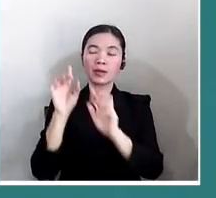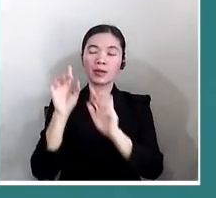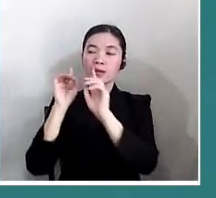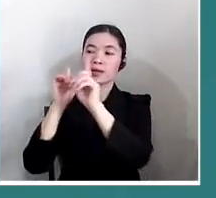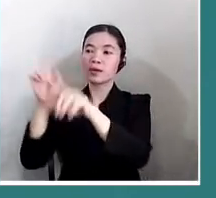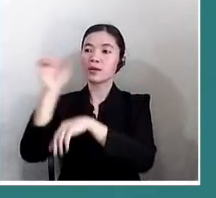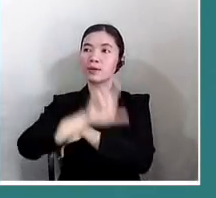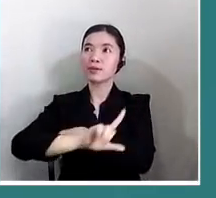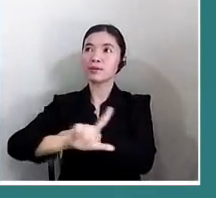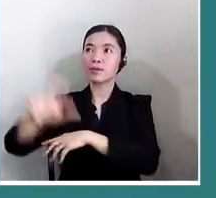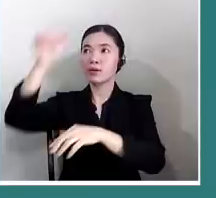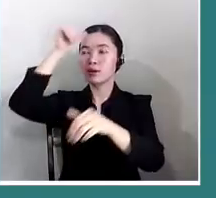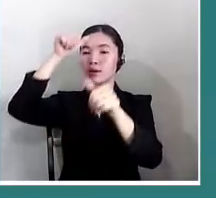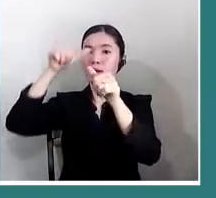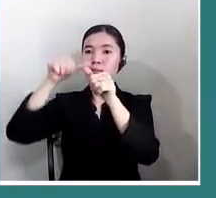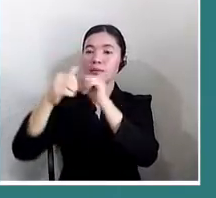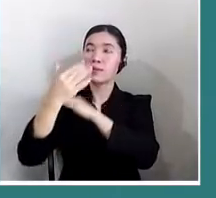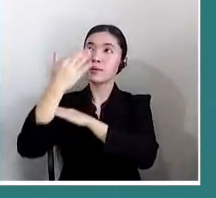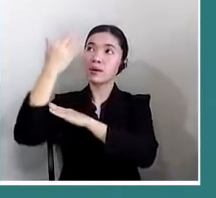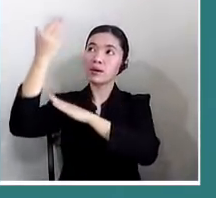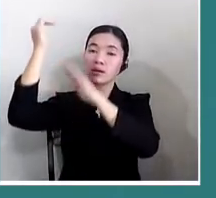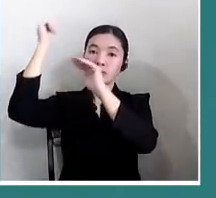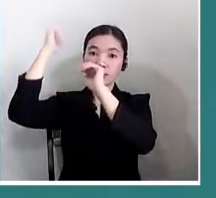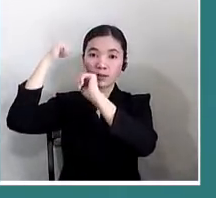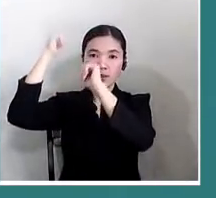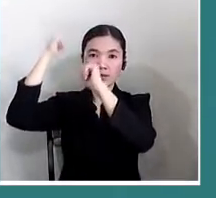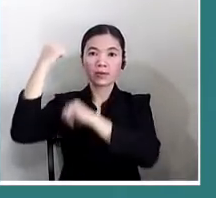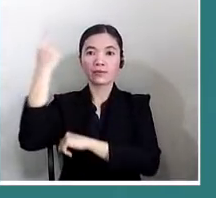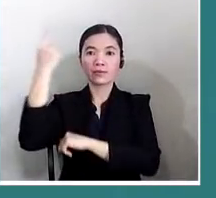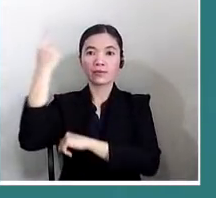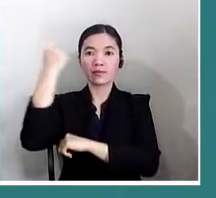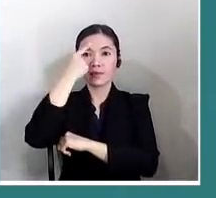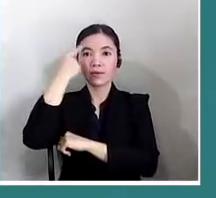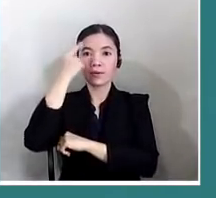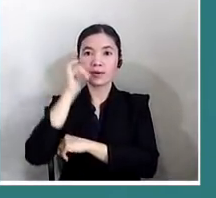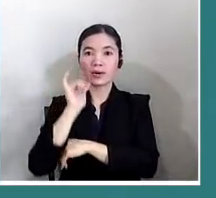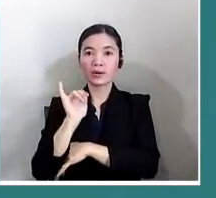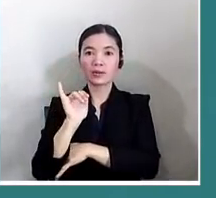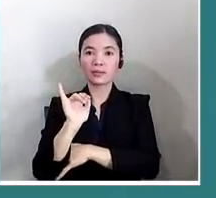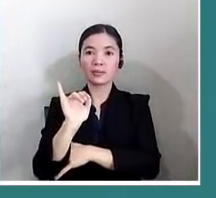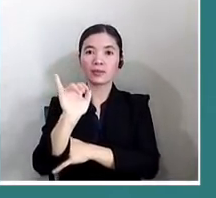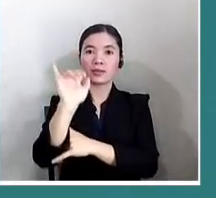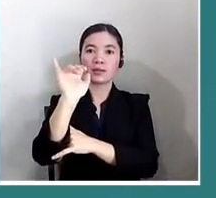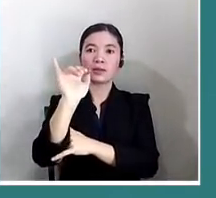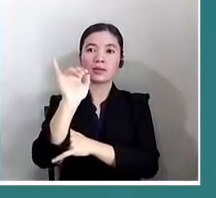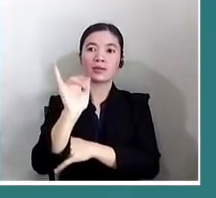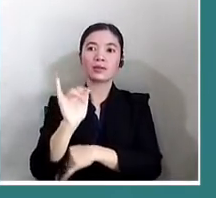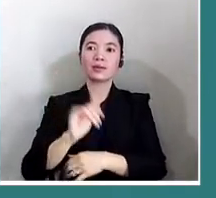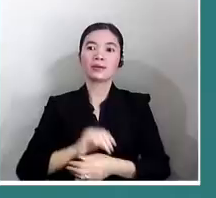remembers His covenant forever.